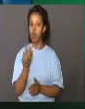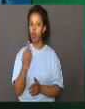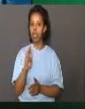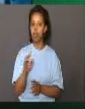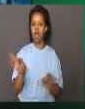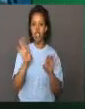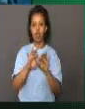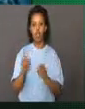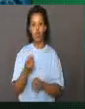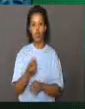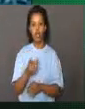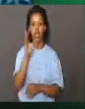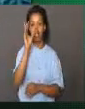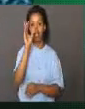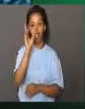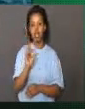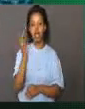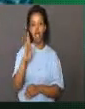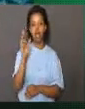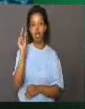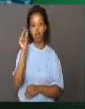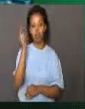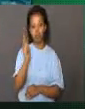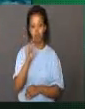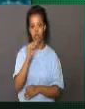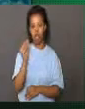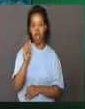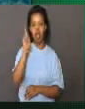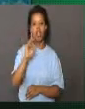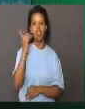necessary carbon and nitrogen sources.